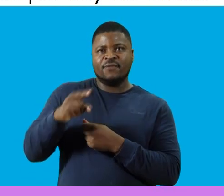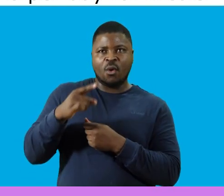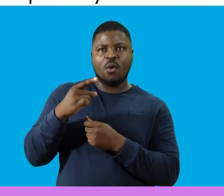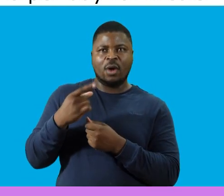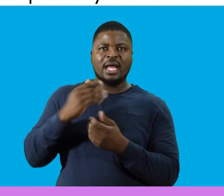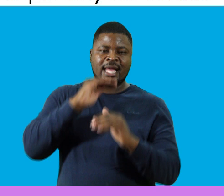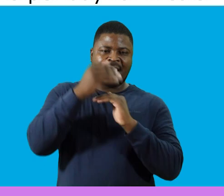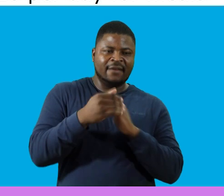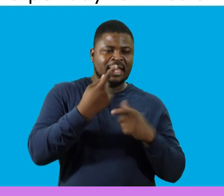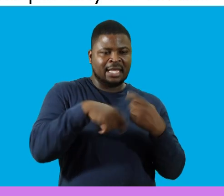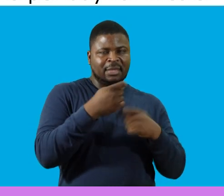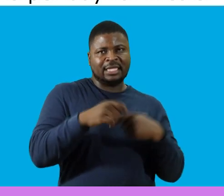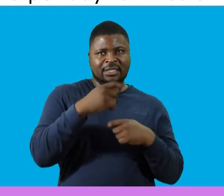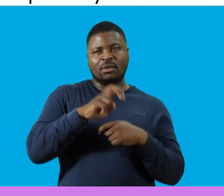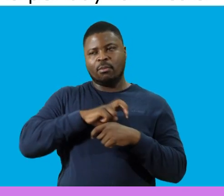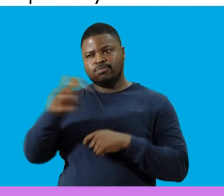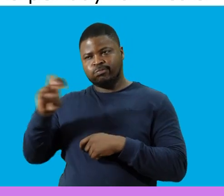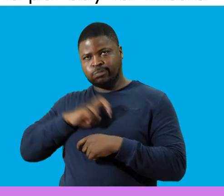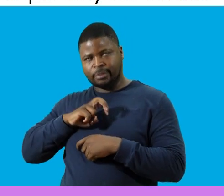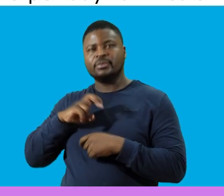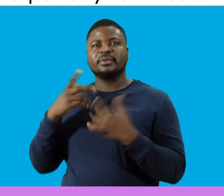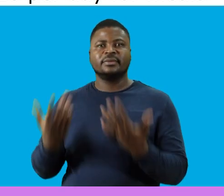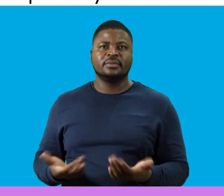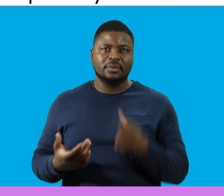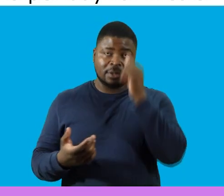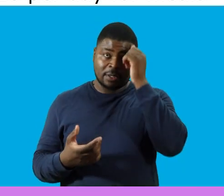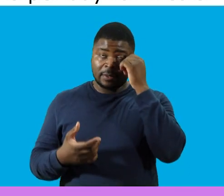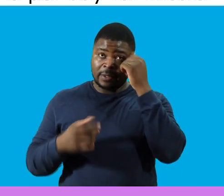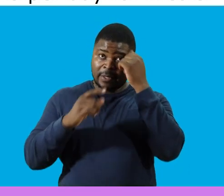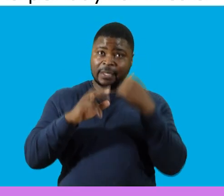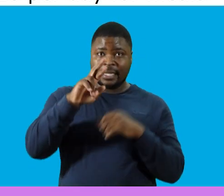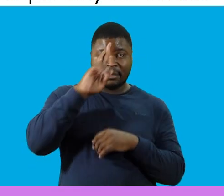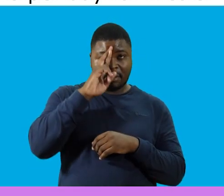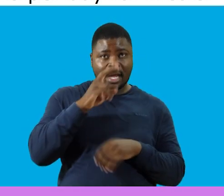So we already calculated he needs